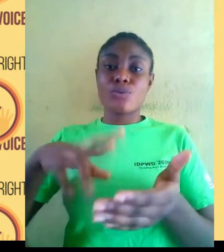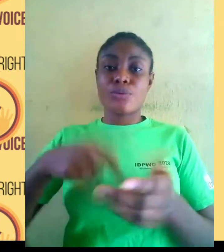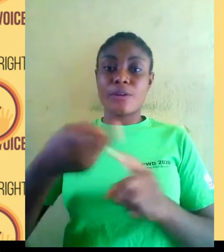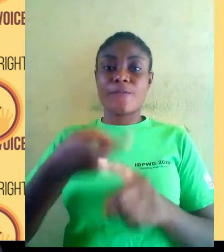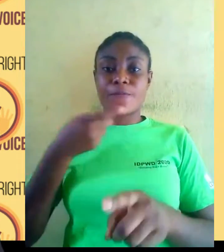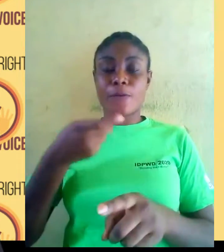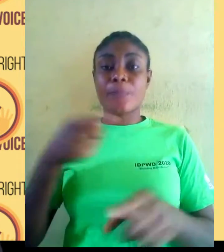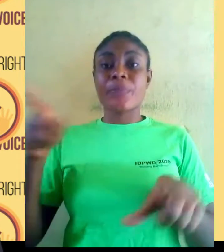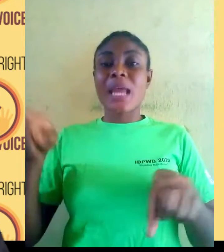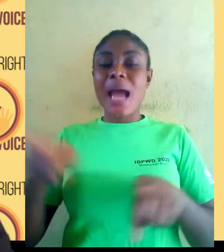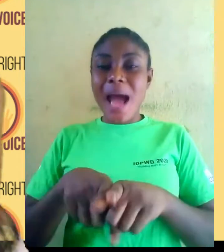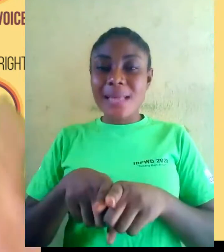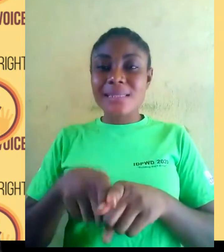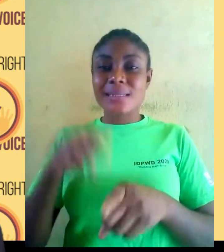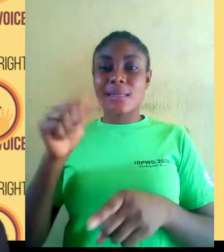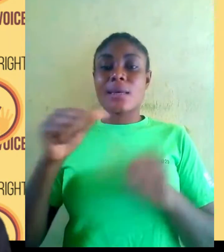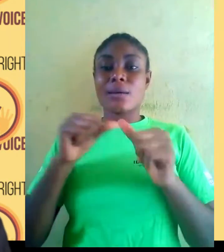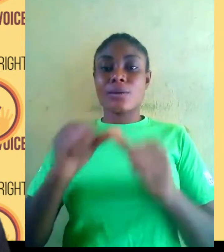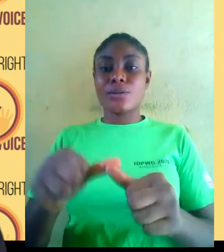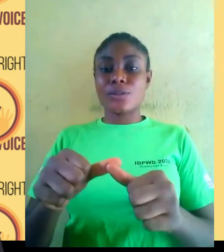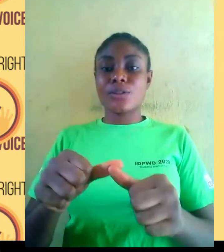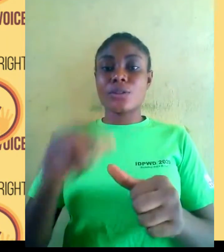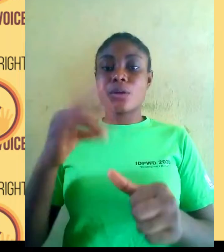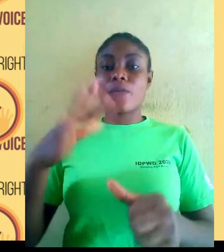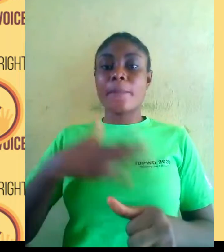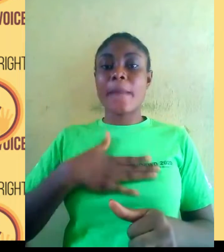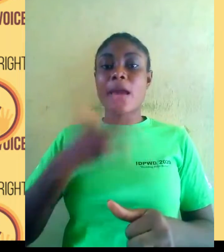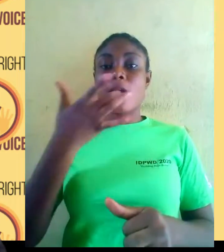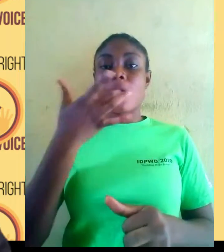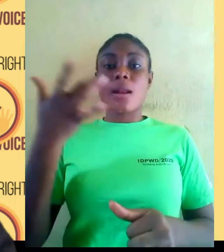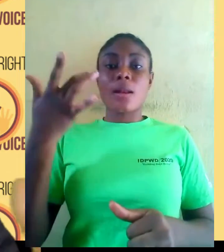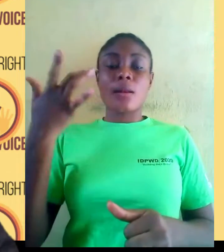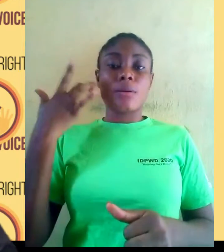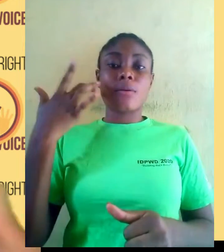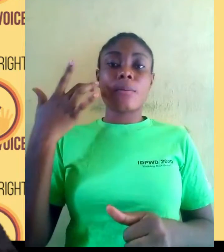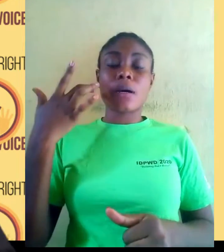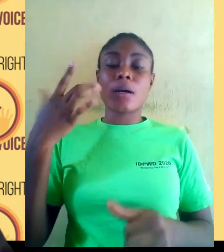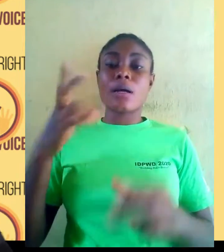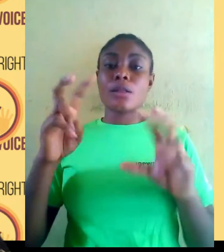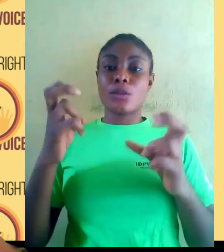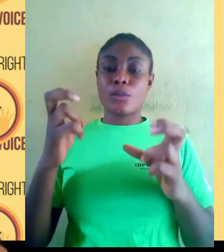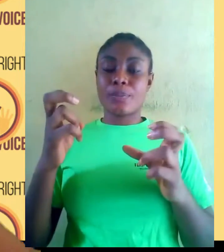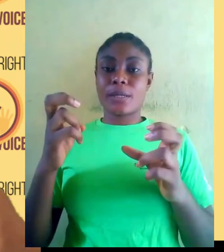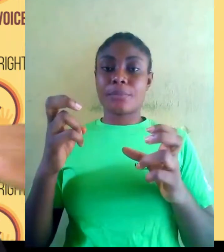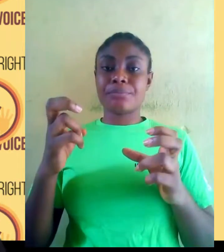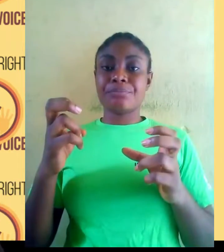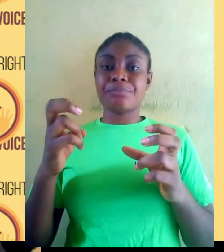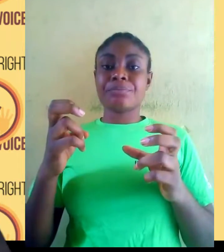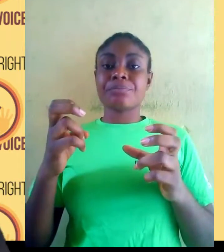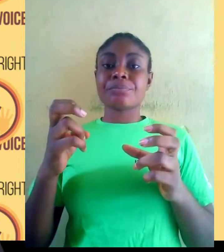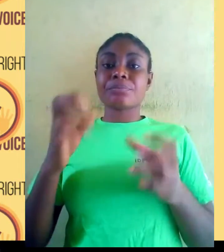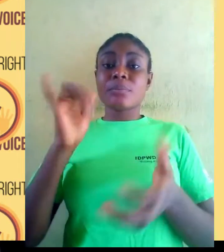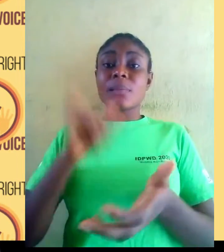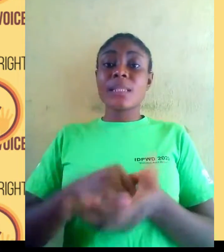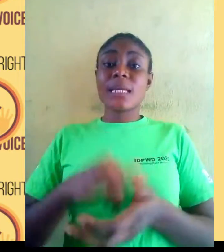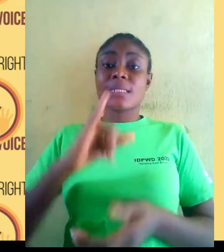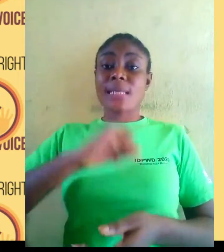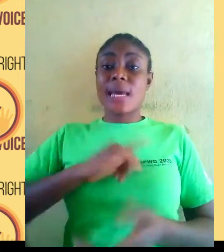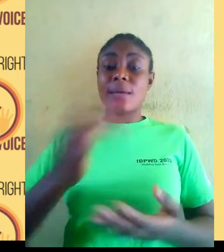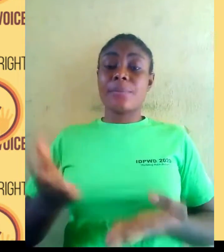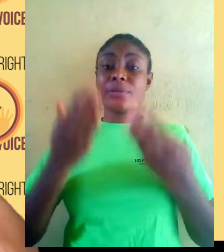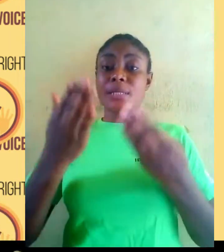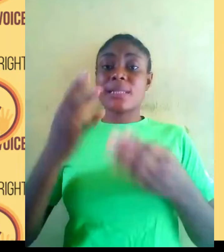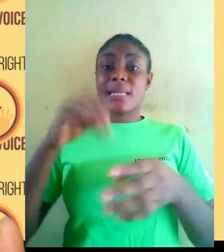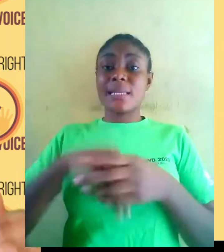continuation of my last topic, if you go to our channel to look at the videos that I presented in the